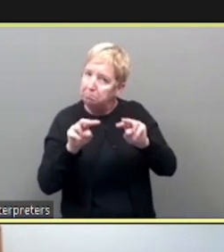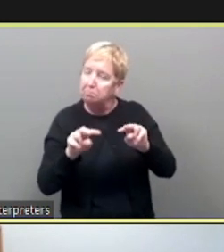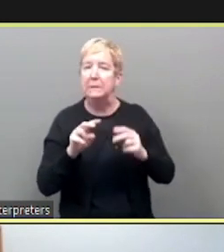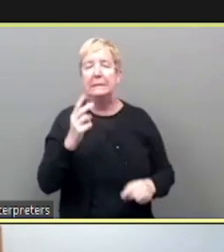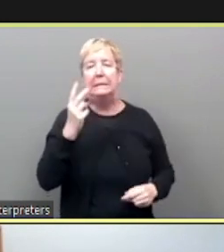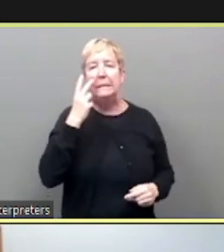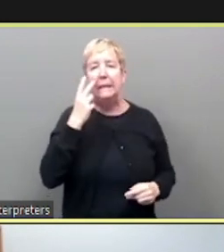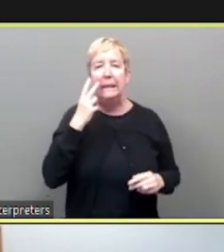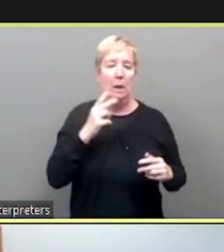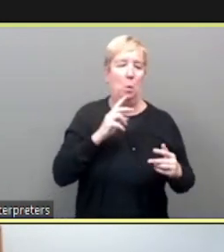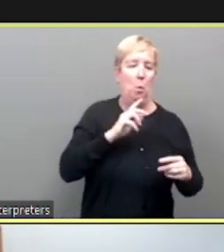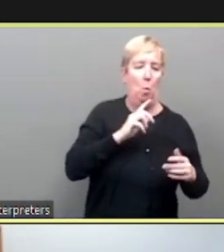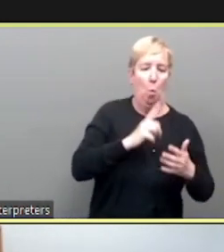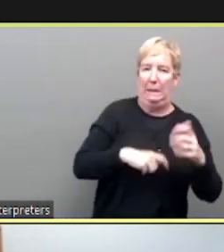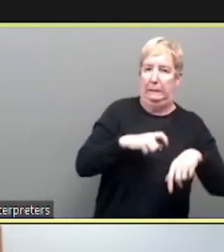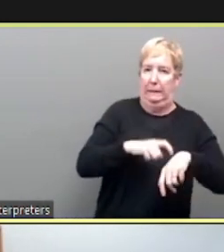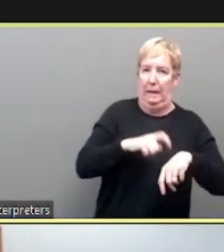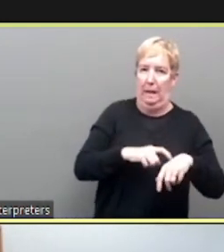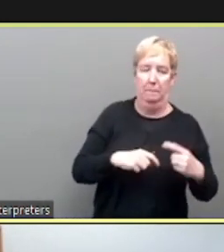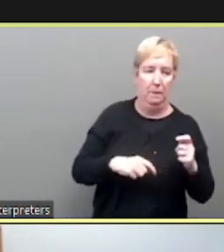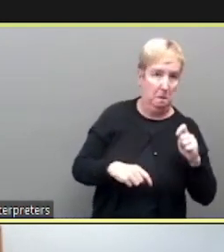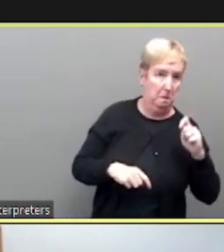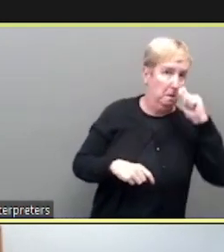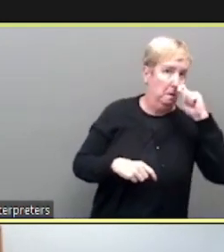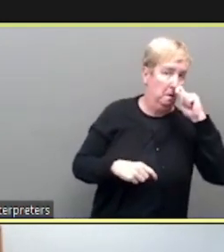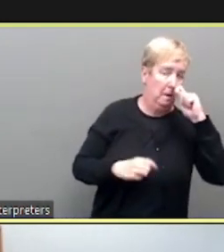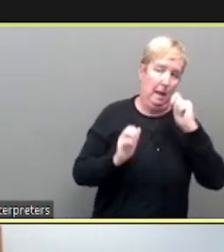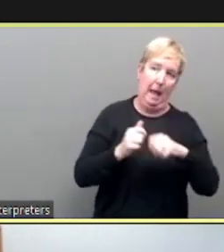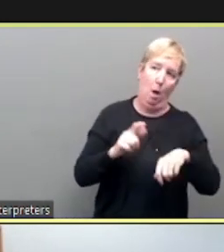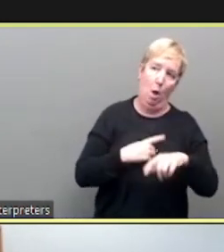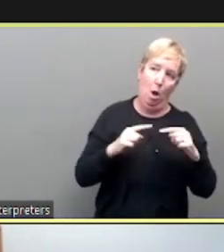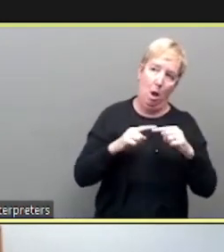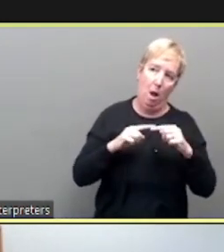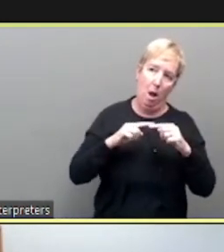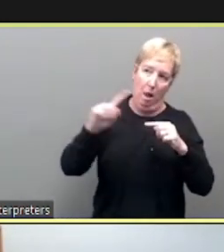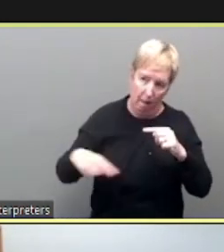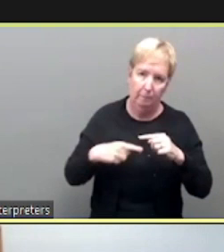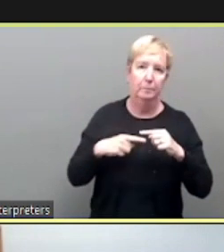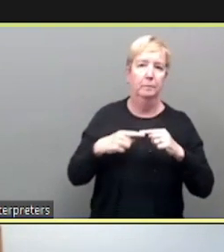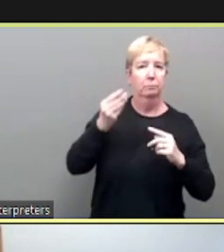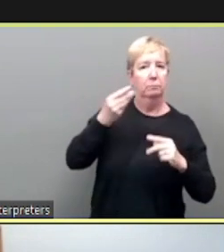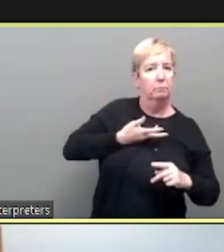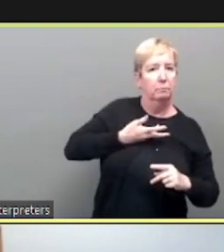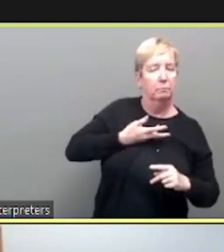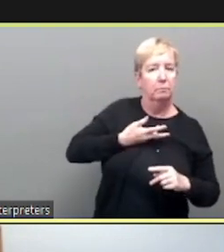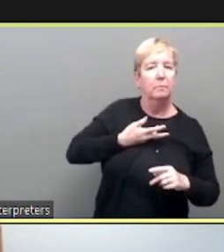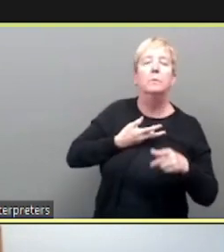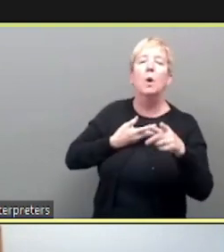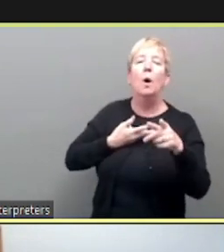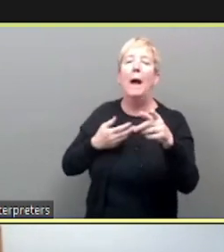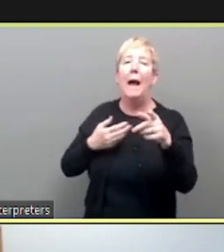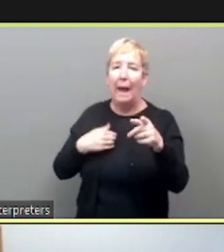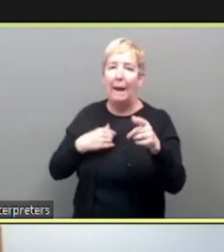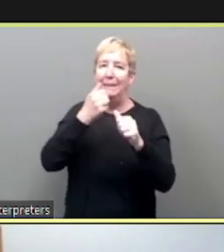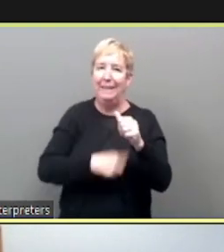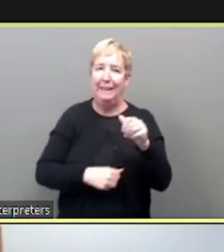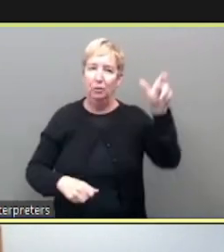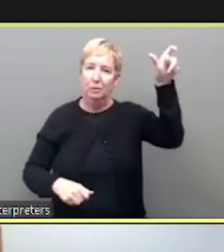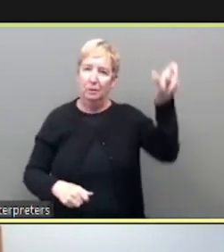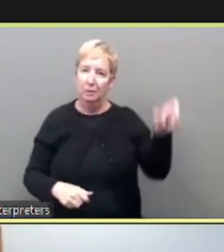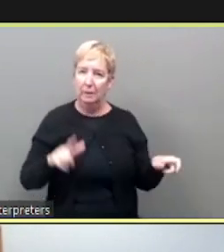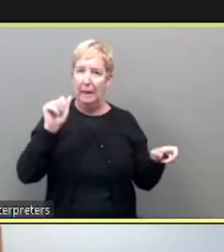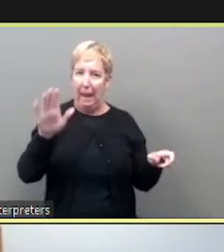the testing turnaround time. And this is broken down by reporting laboratory. And these are really